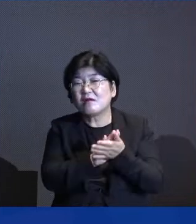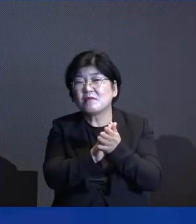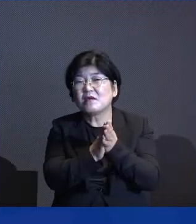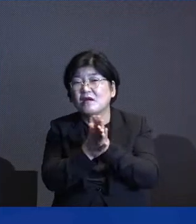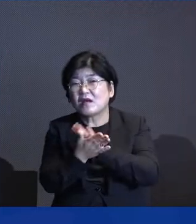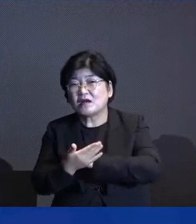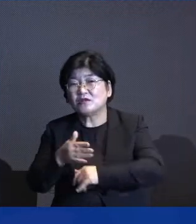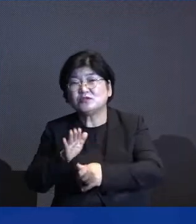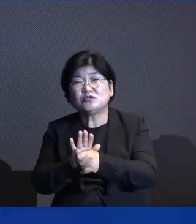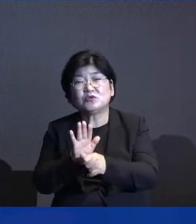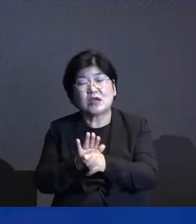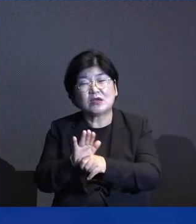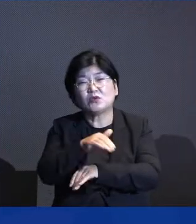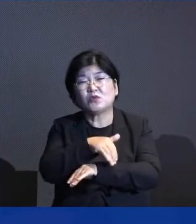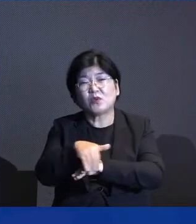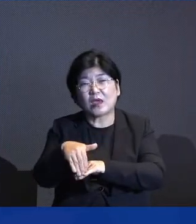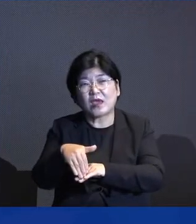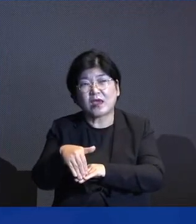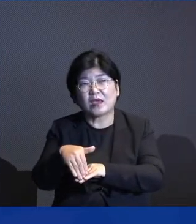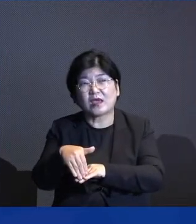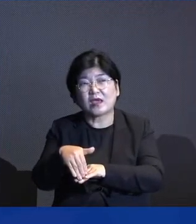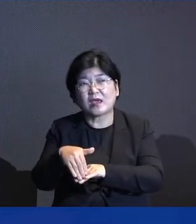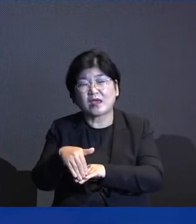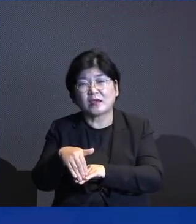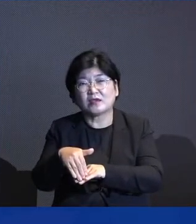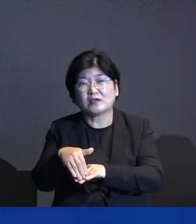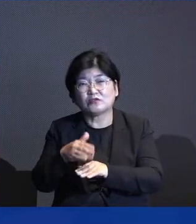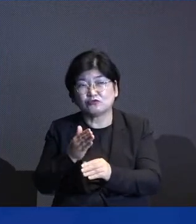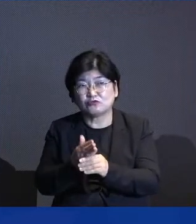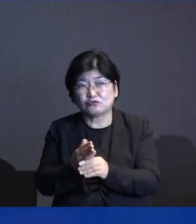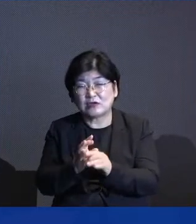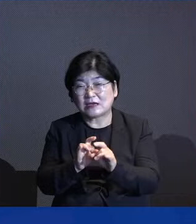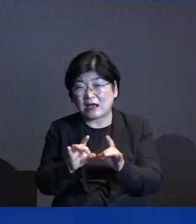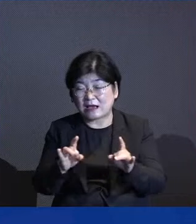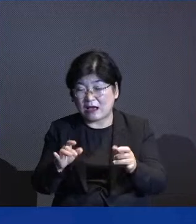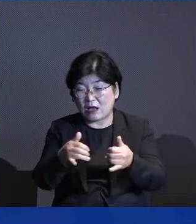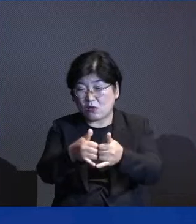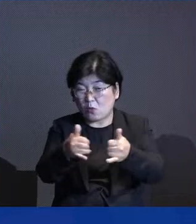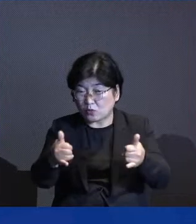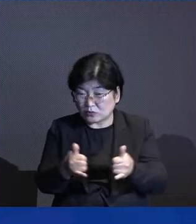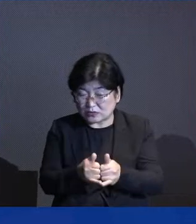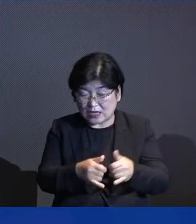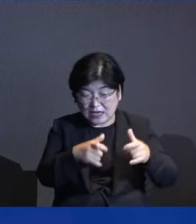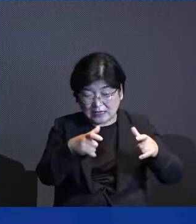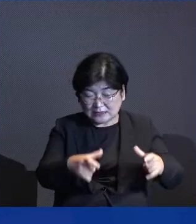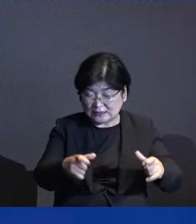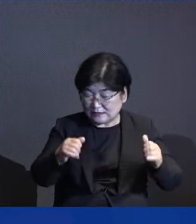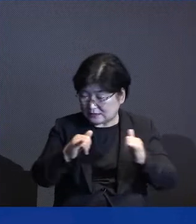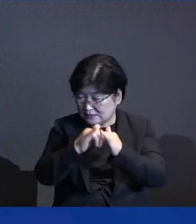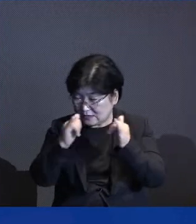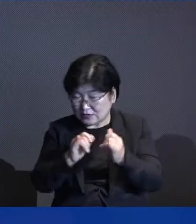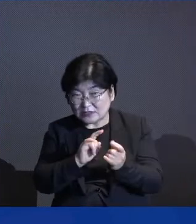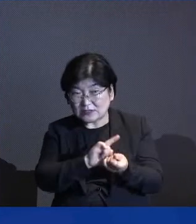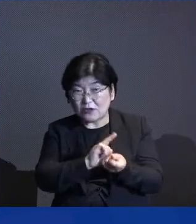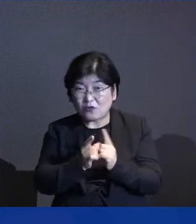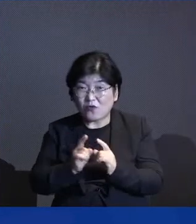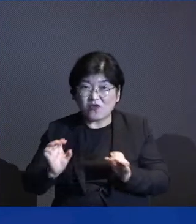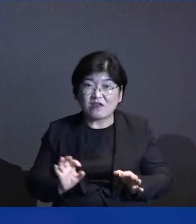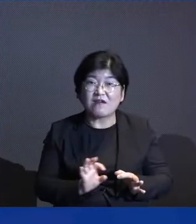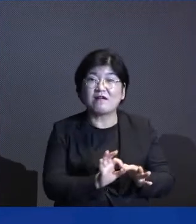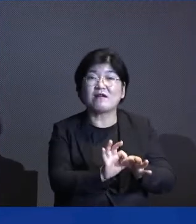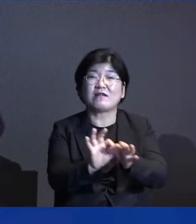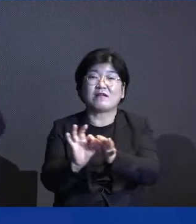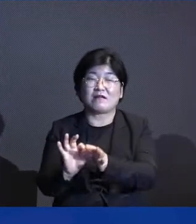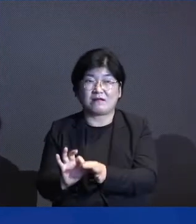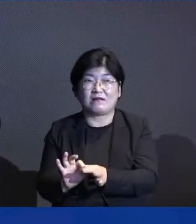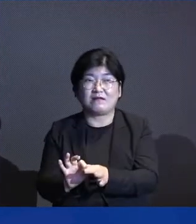centers in each community. And the Dementia Relief Center also